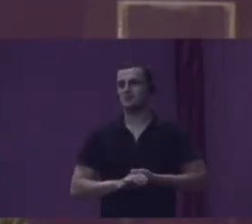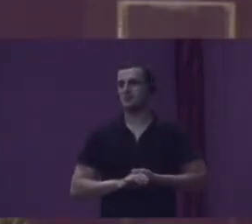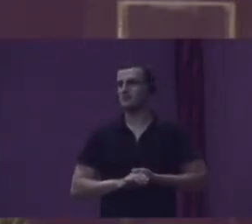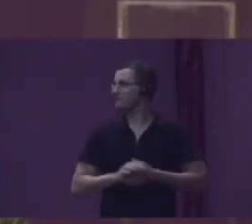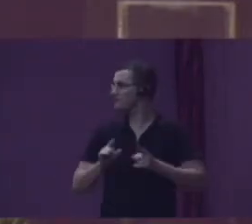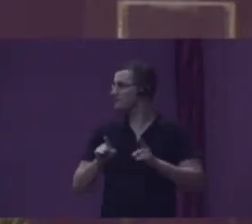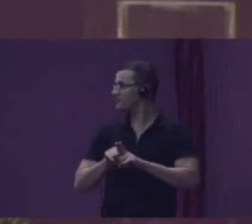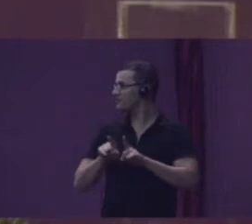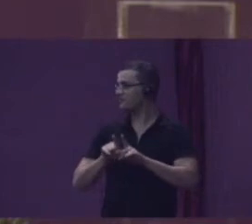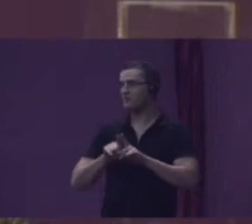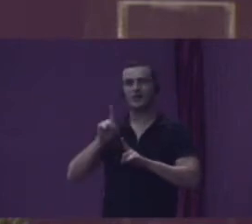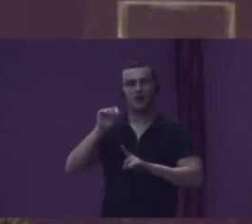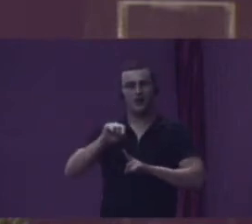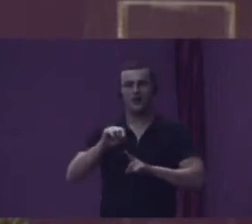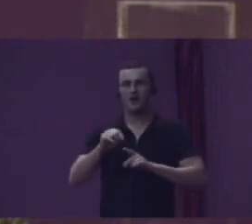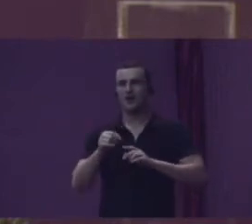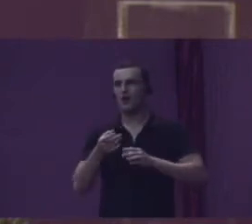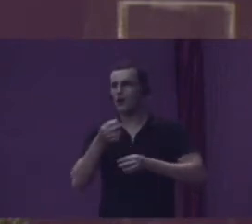appreciated.